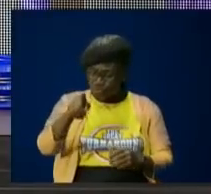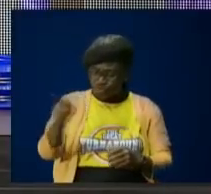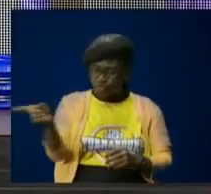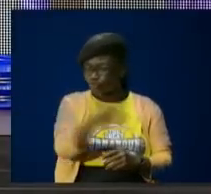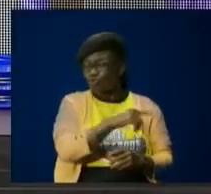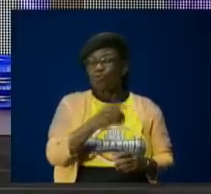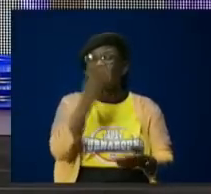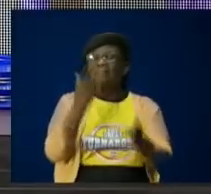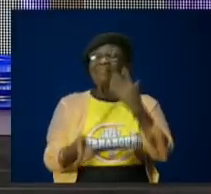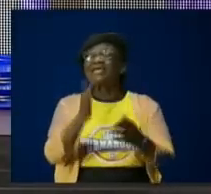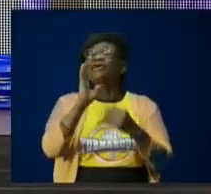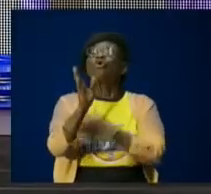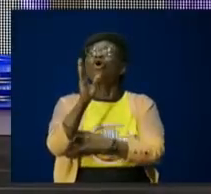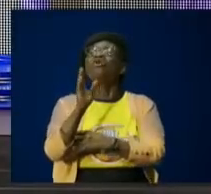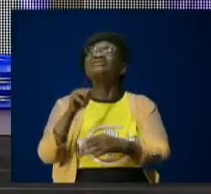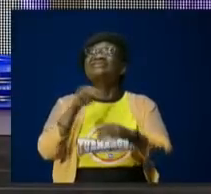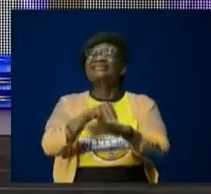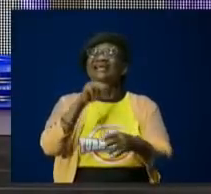quickly.